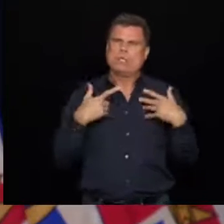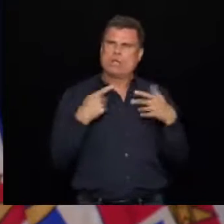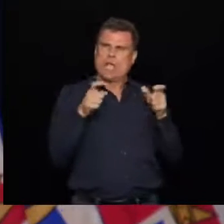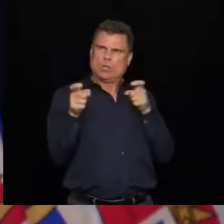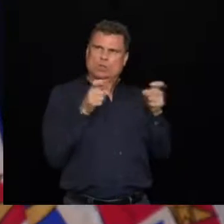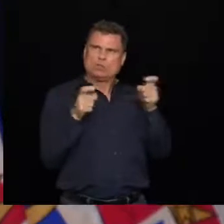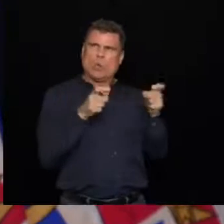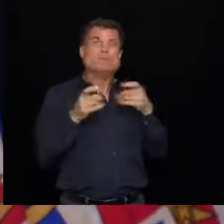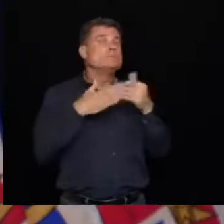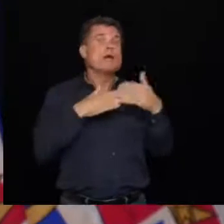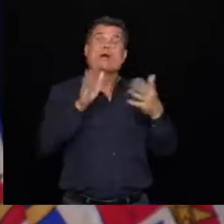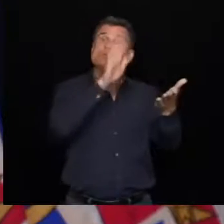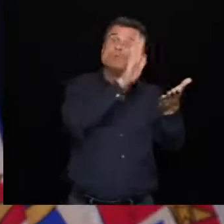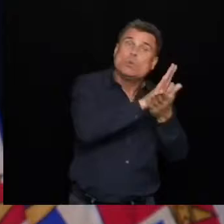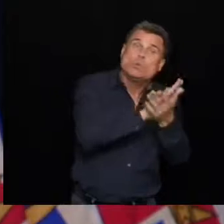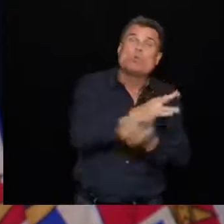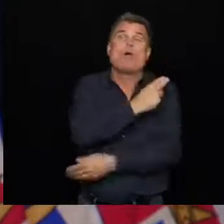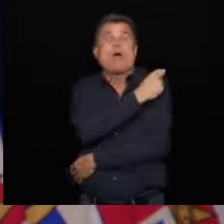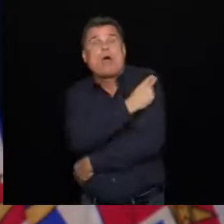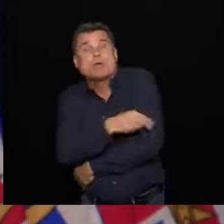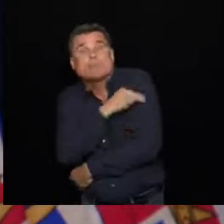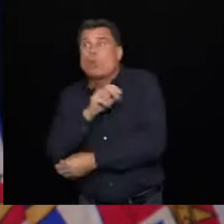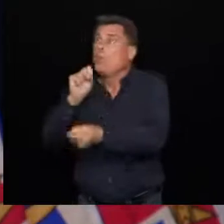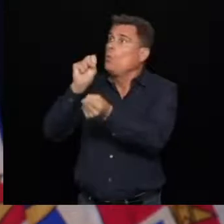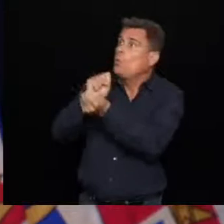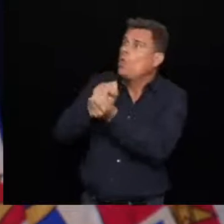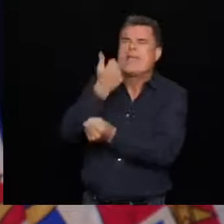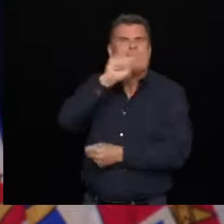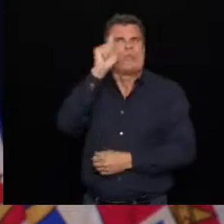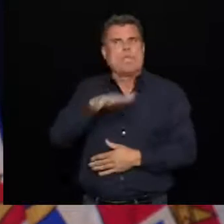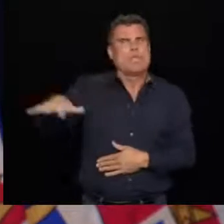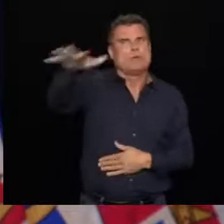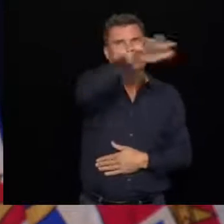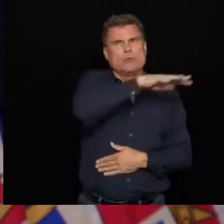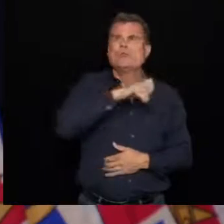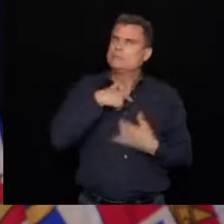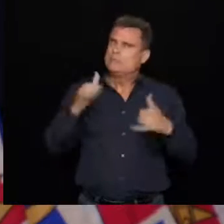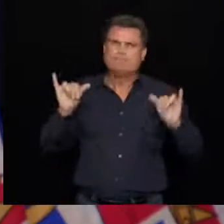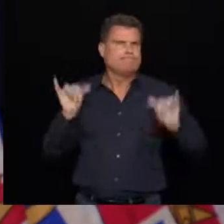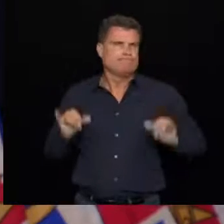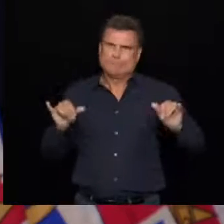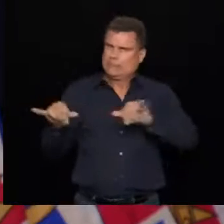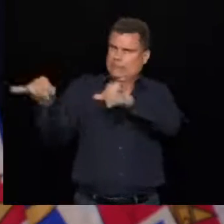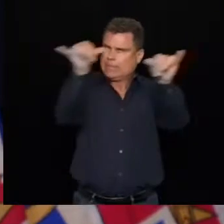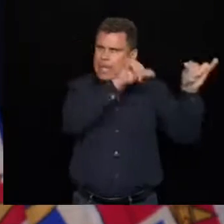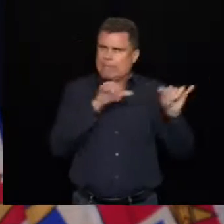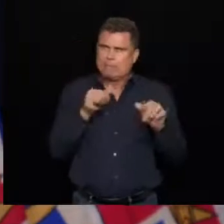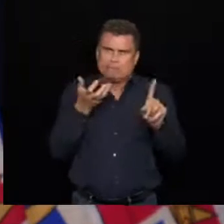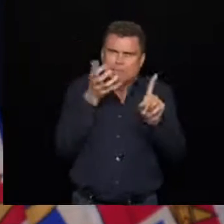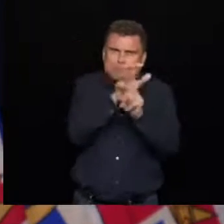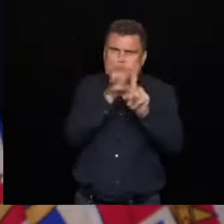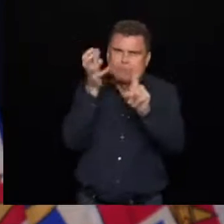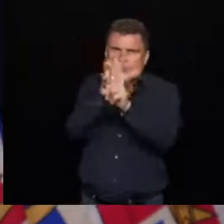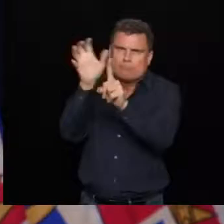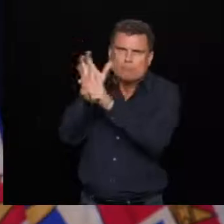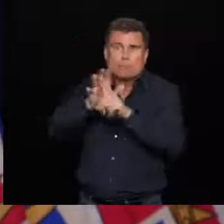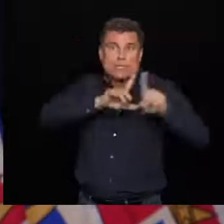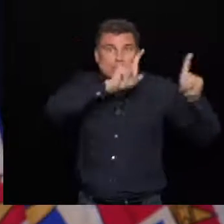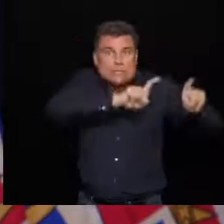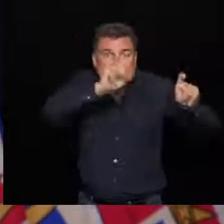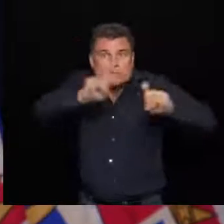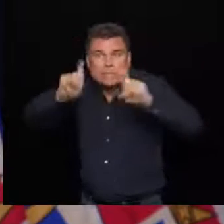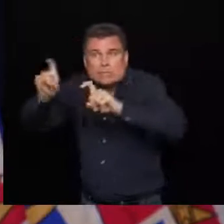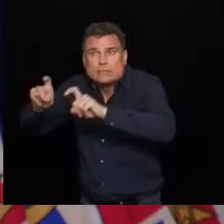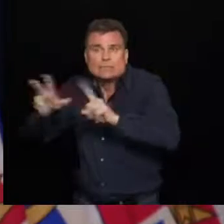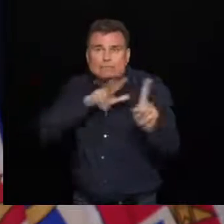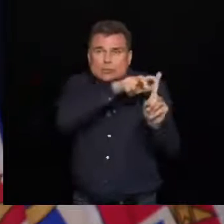way in schools. So not necessarily need to be tested unless people have symptoms, and otherwise